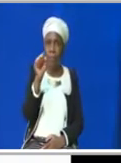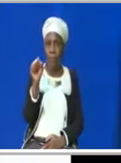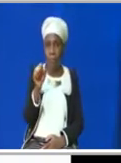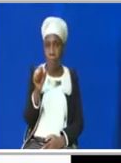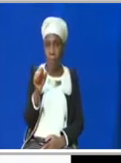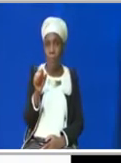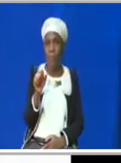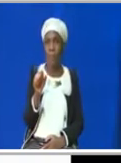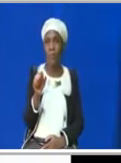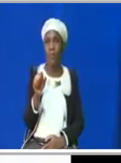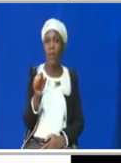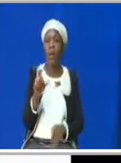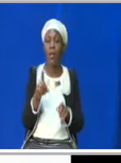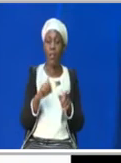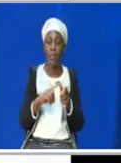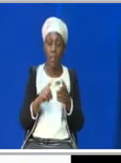lastly, the predators.